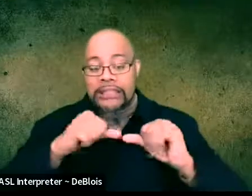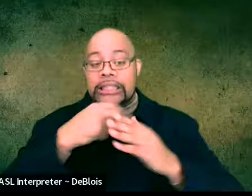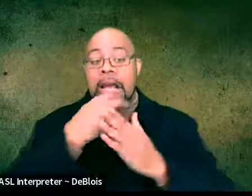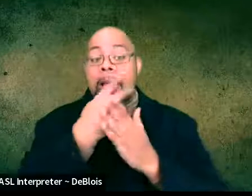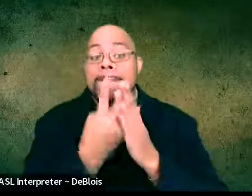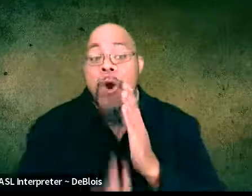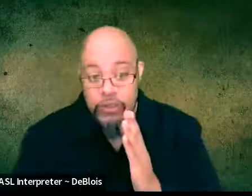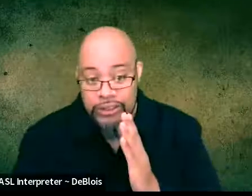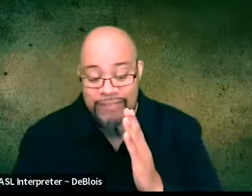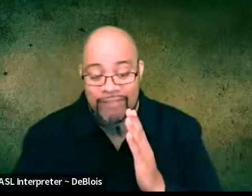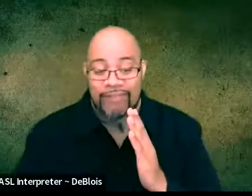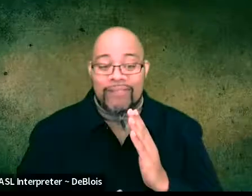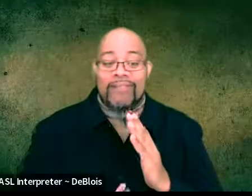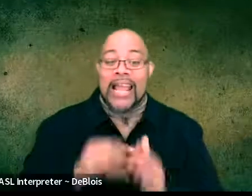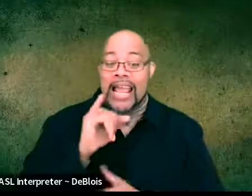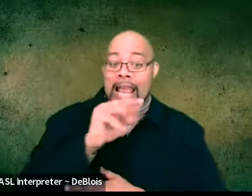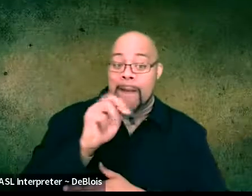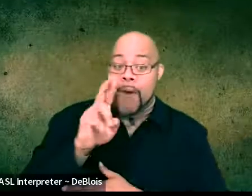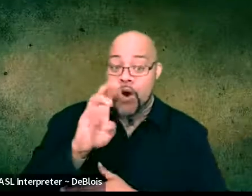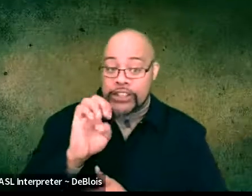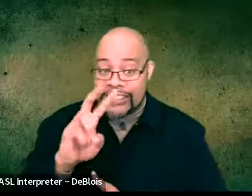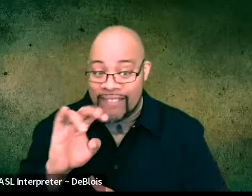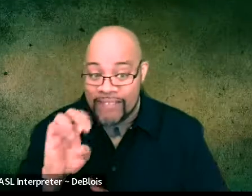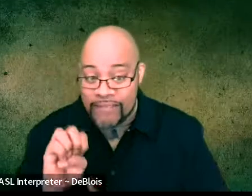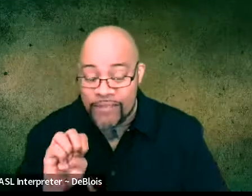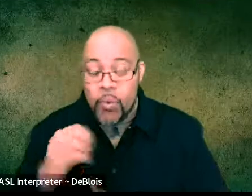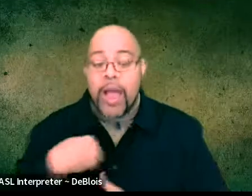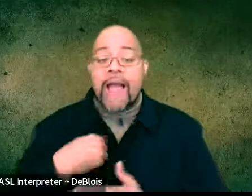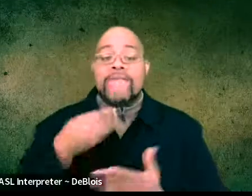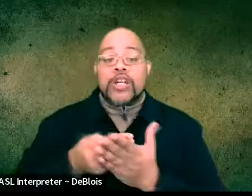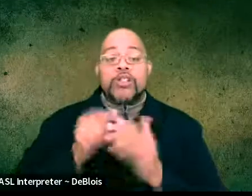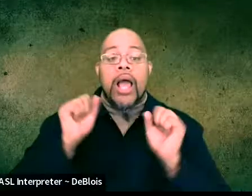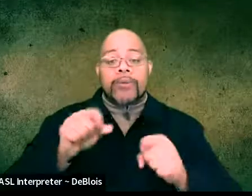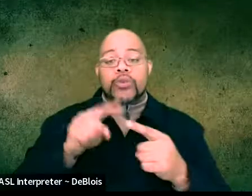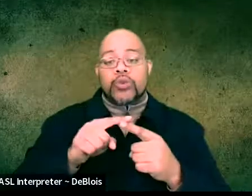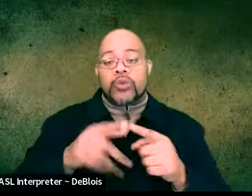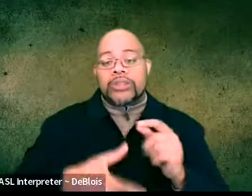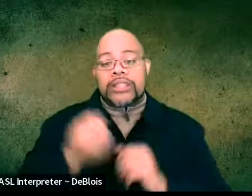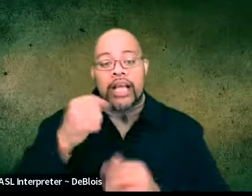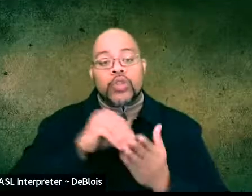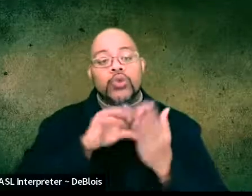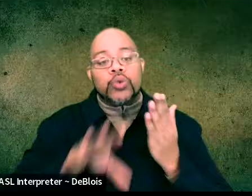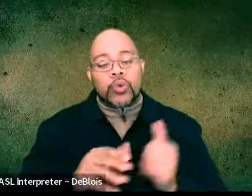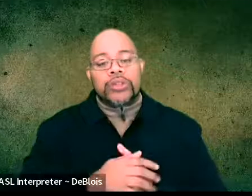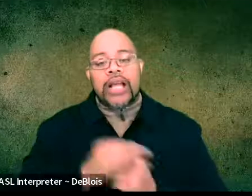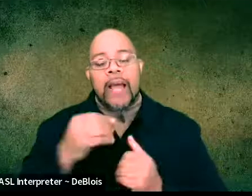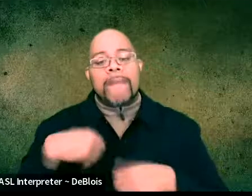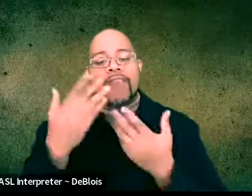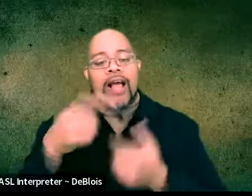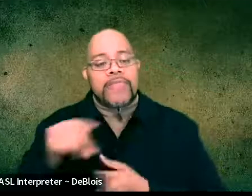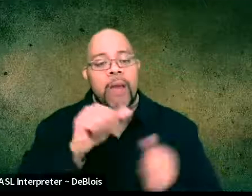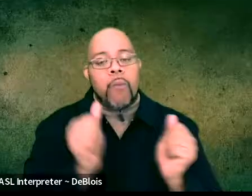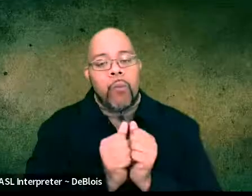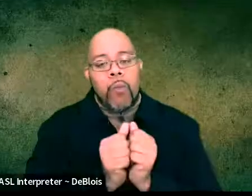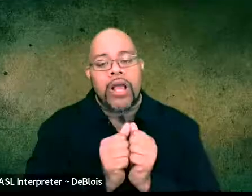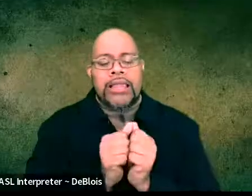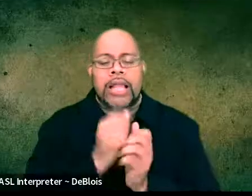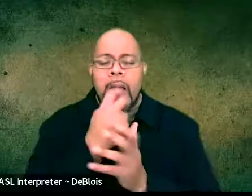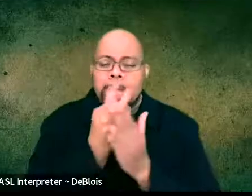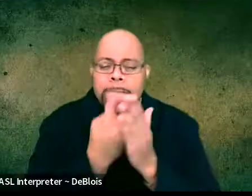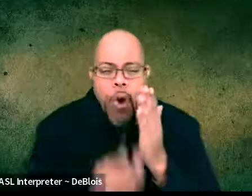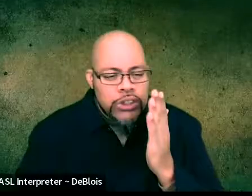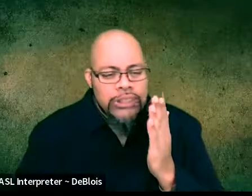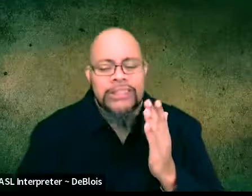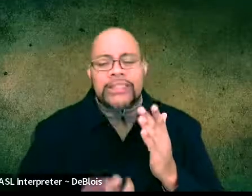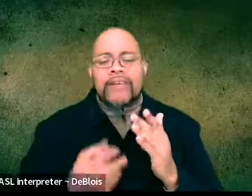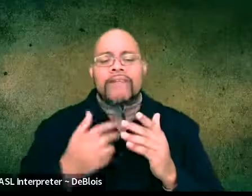immersed. And so we basically have funding to be able to take students and provide them with this immersive experience, be